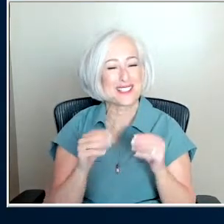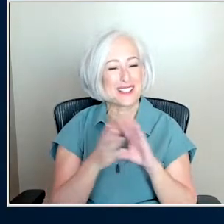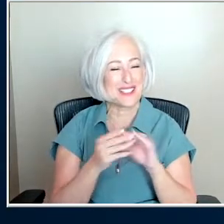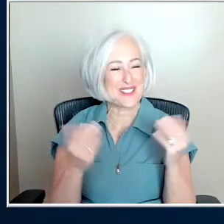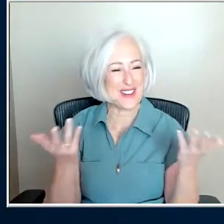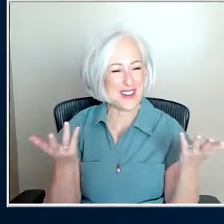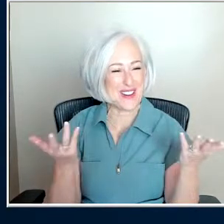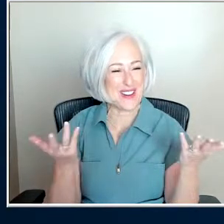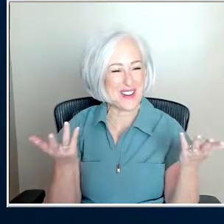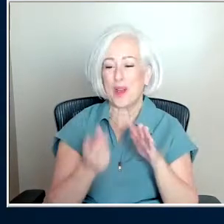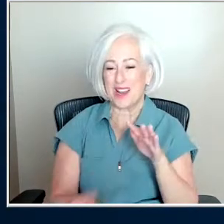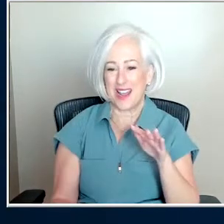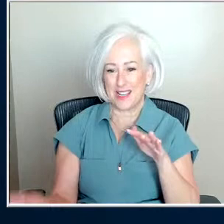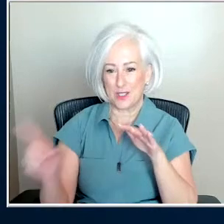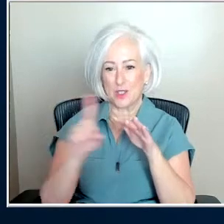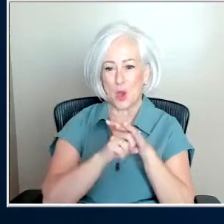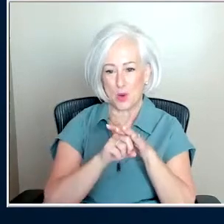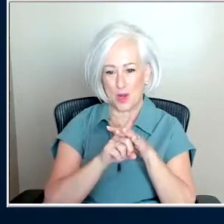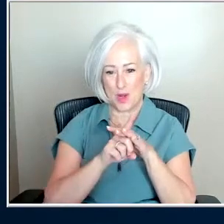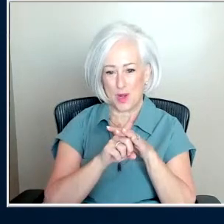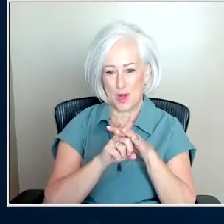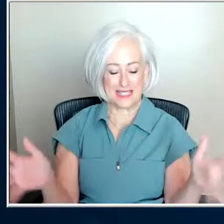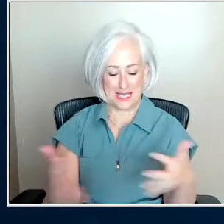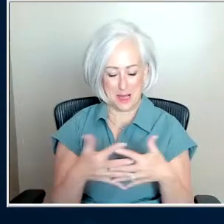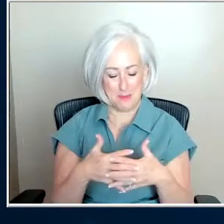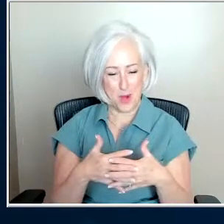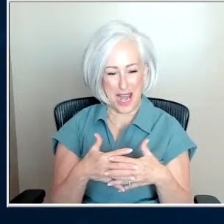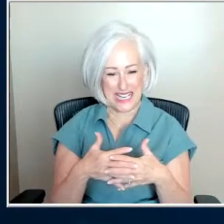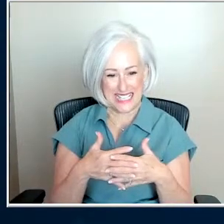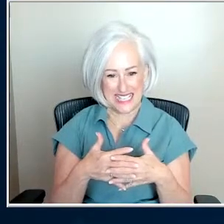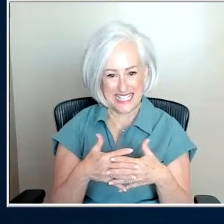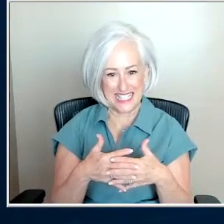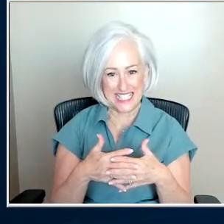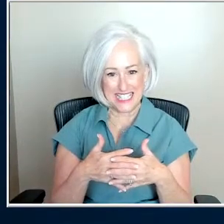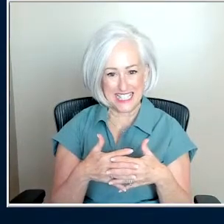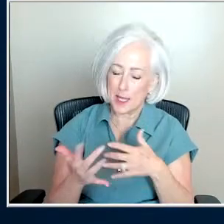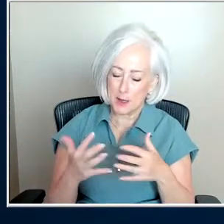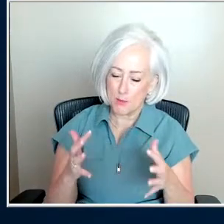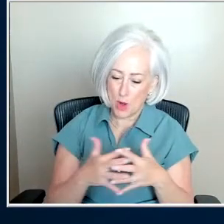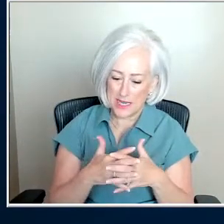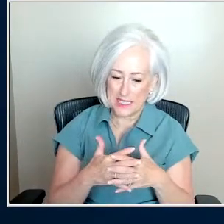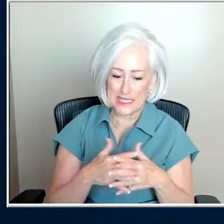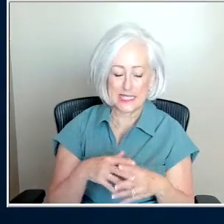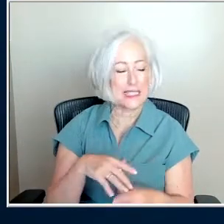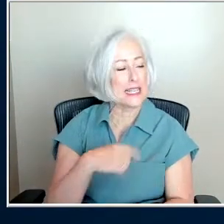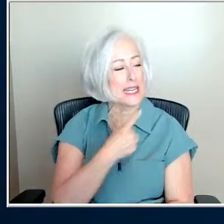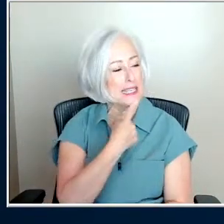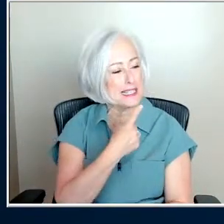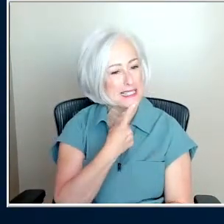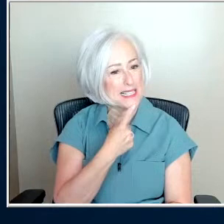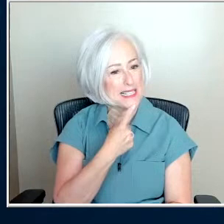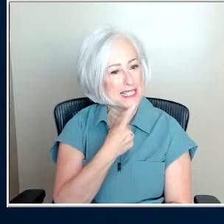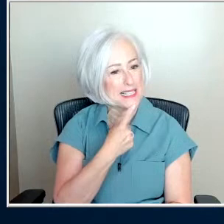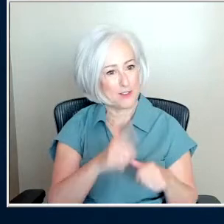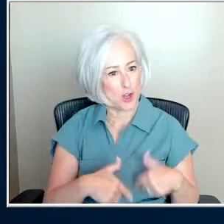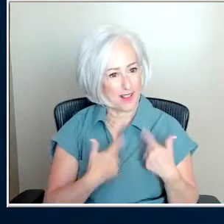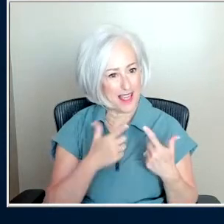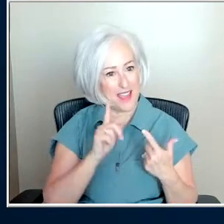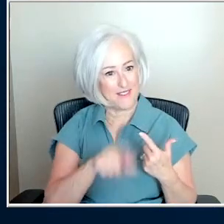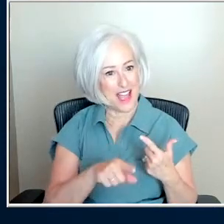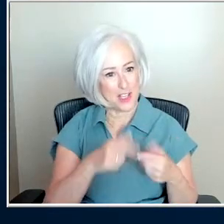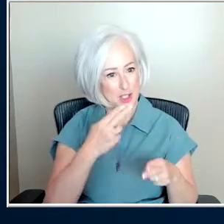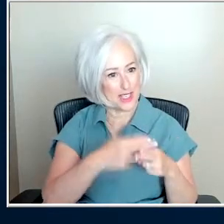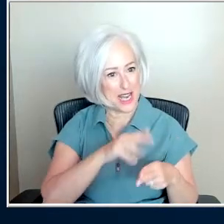up there and obviously was pregnant very early in the pregnancy, and he said, well, I saved your life. I should get to name your baby. And I was